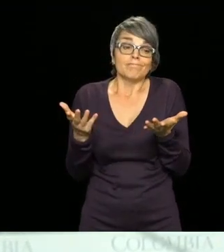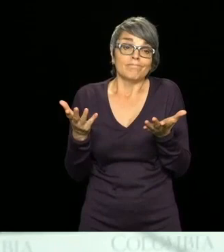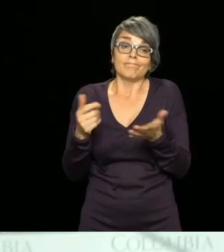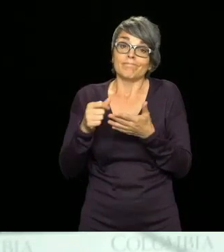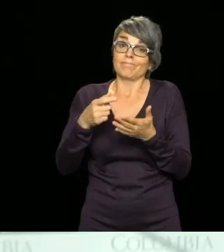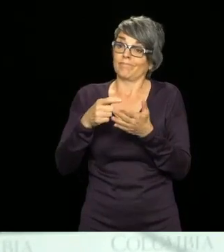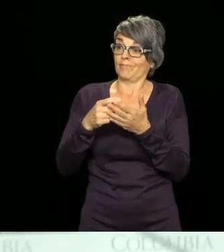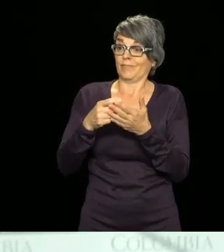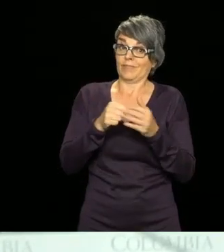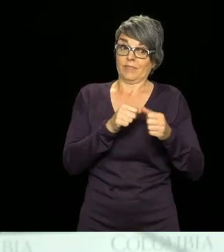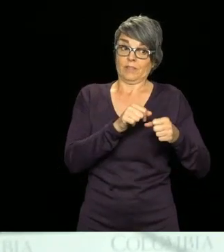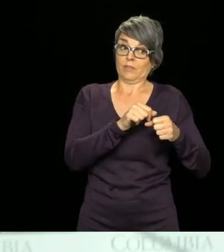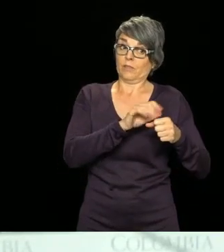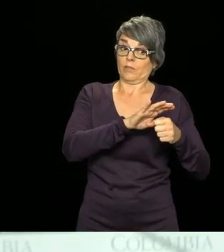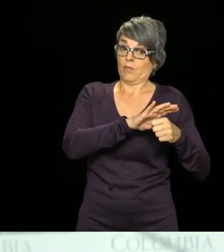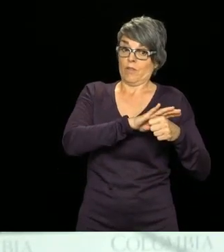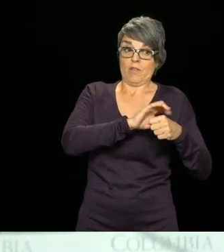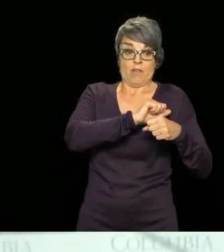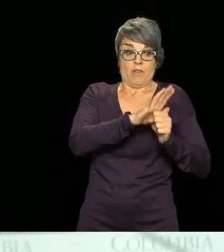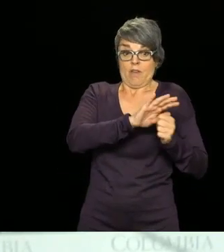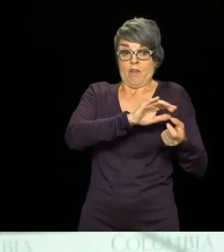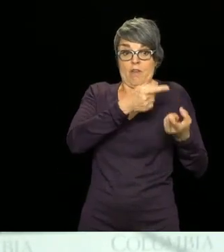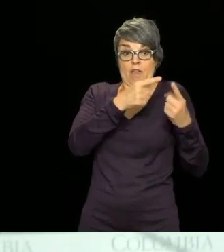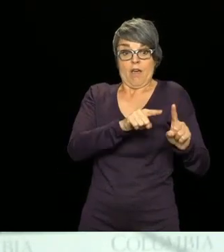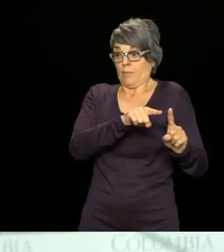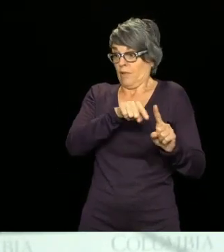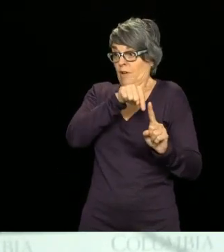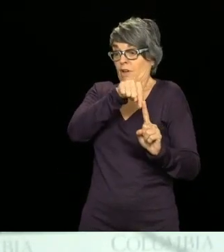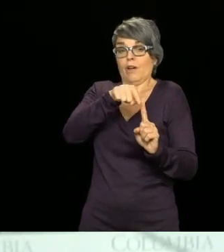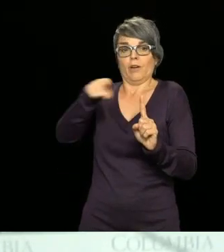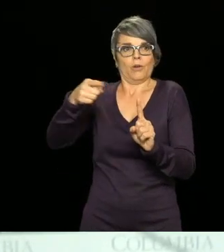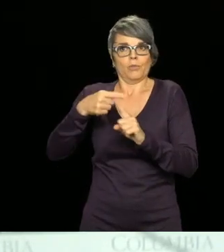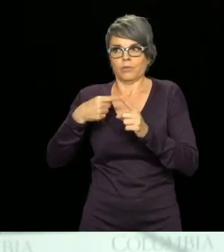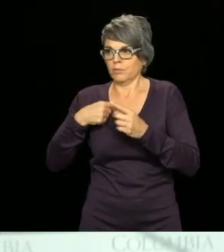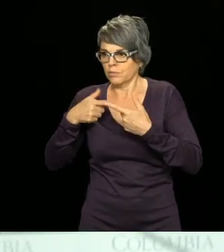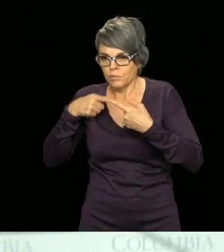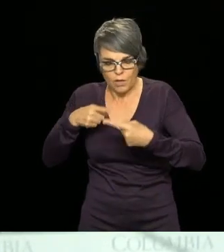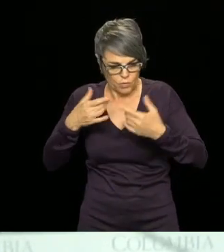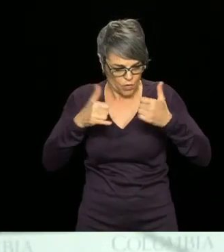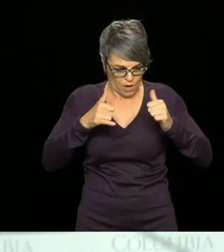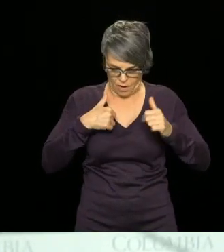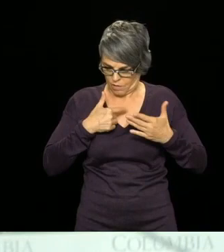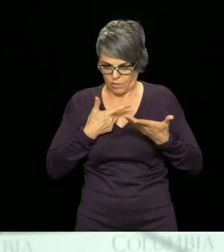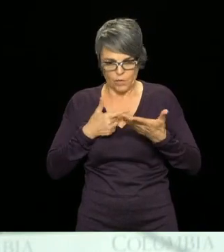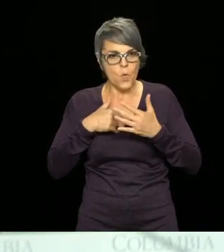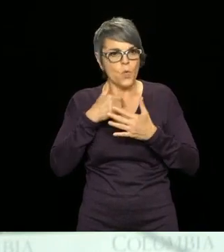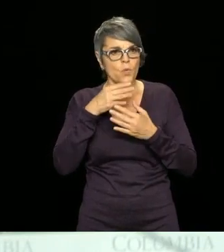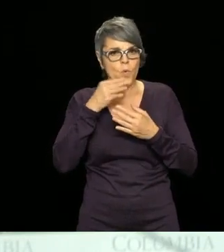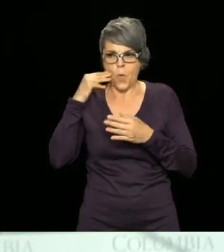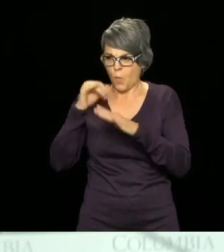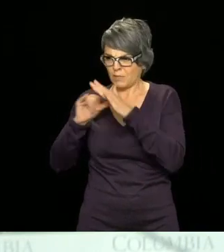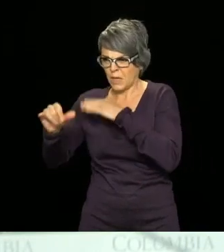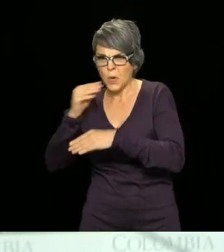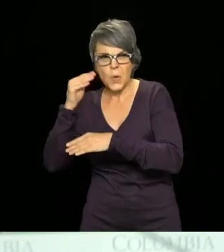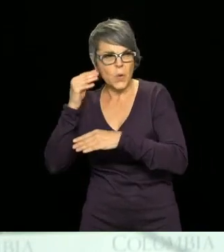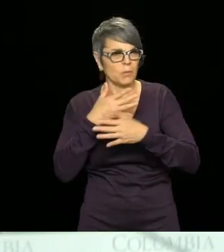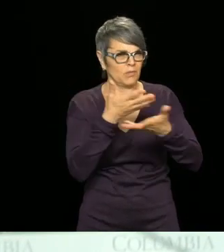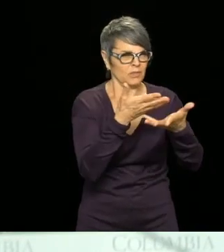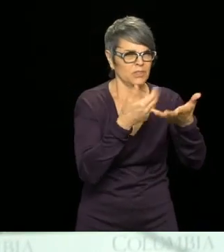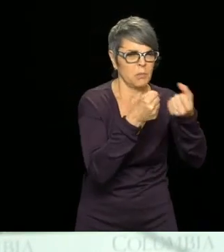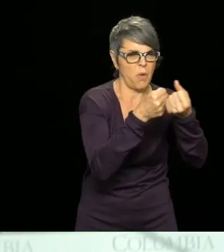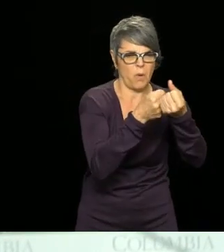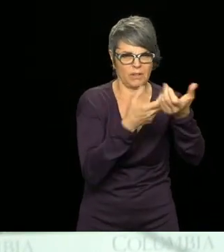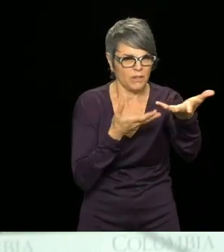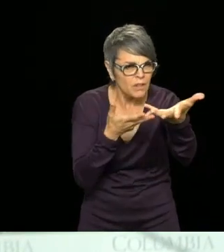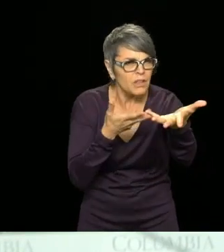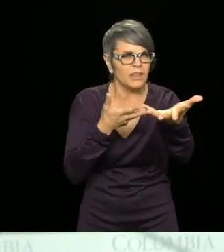days, we were all struggling with trying to essentially work from home when that wasn't something that we were used to. That raised the issue of cell